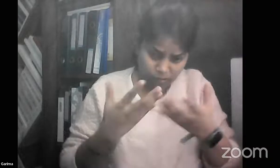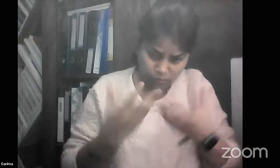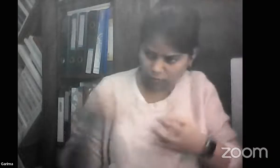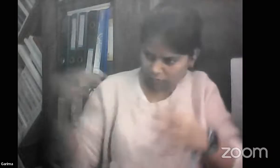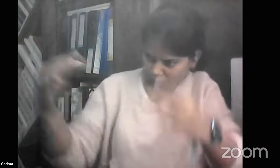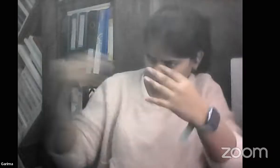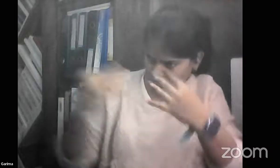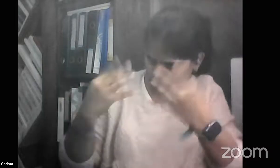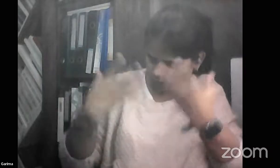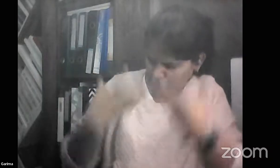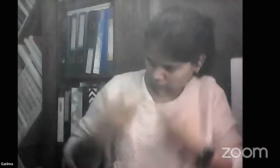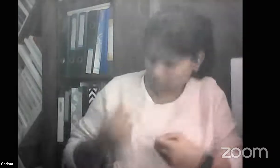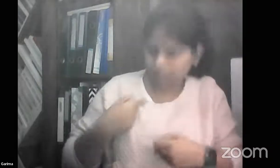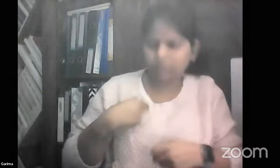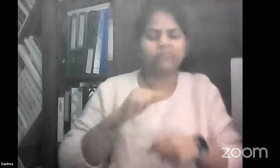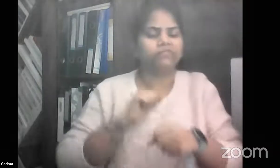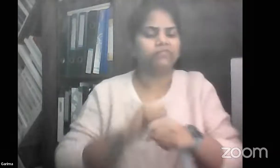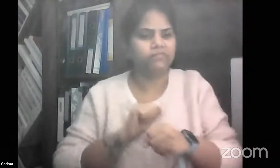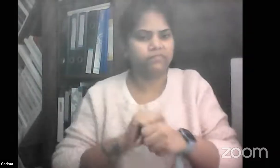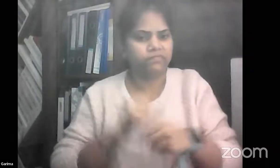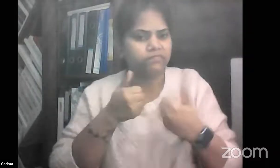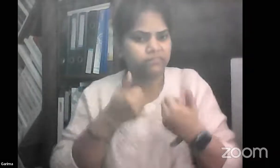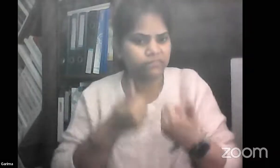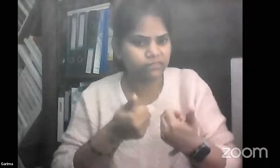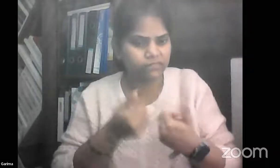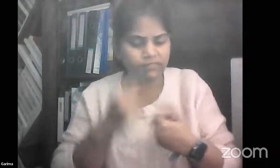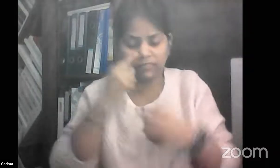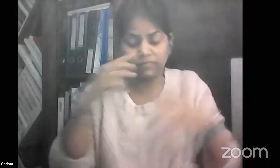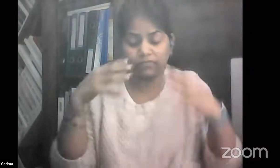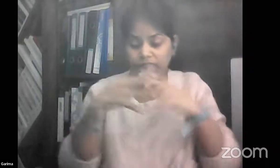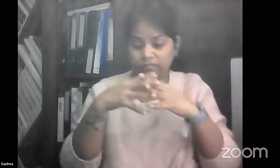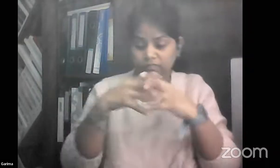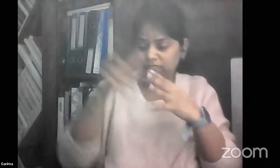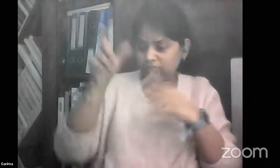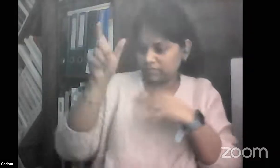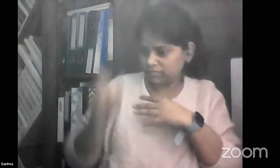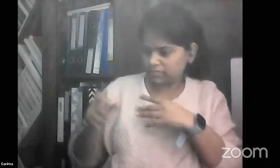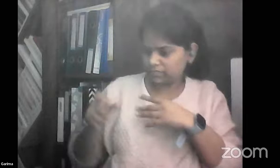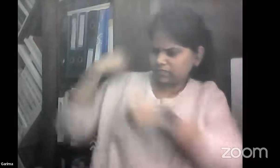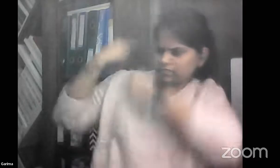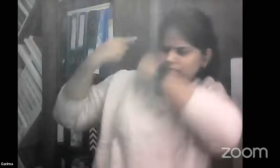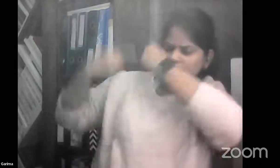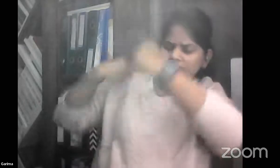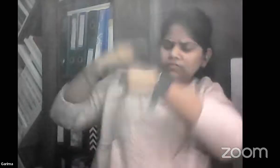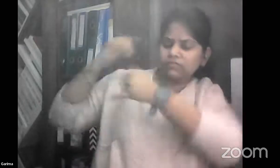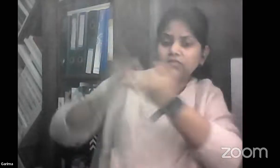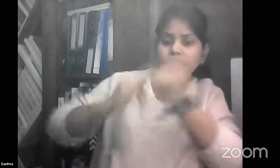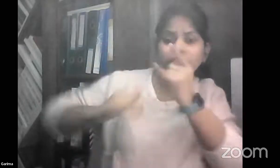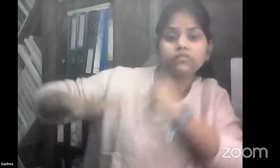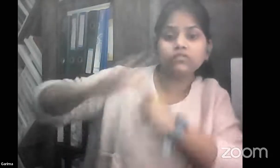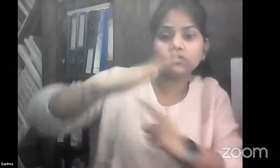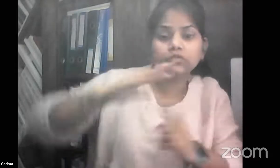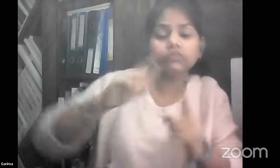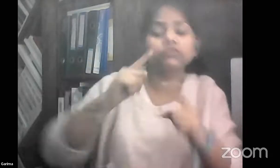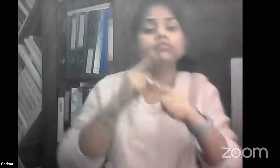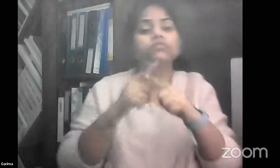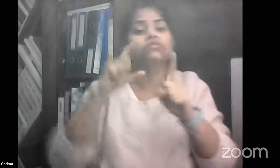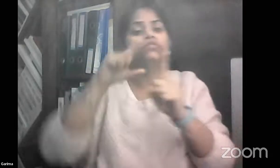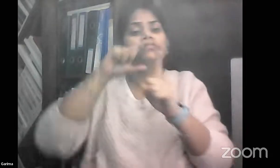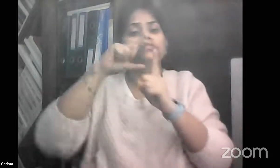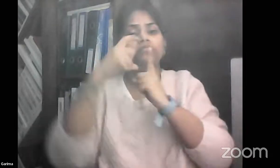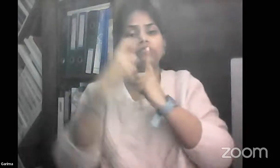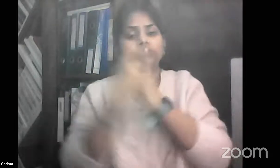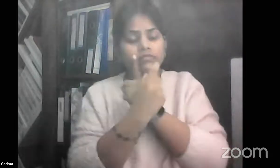of disability in general, and for women in particular, is a historical, social, and cultural